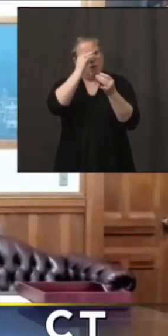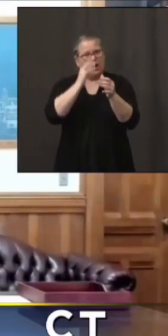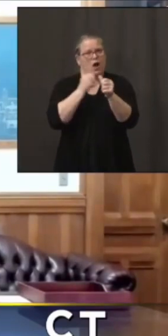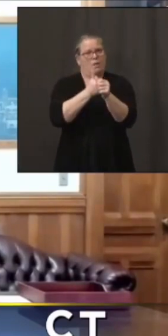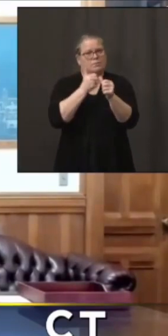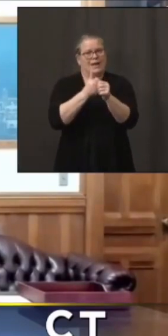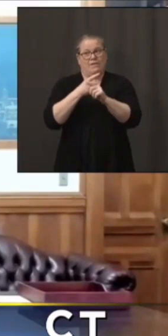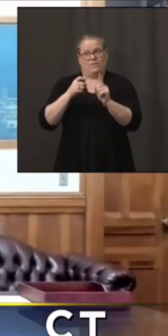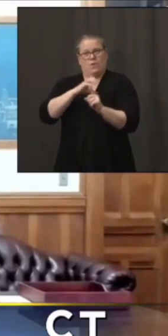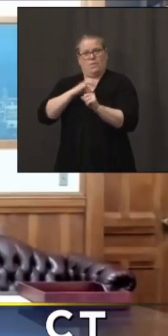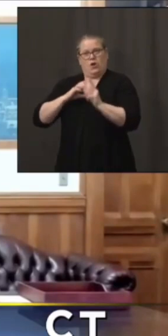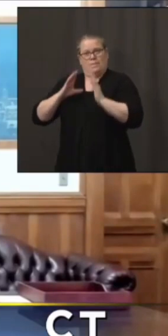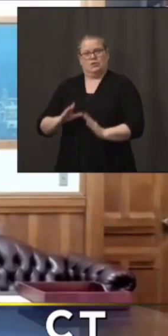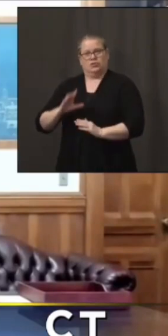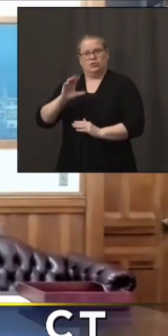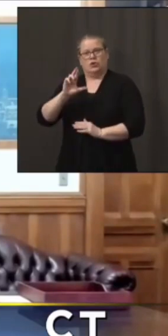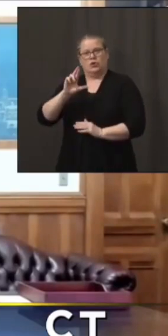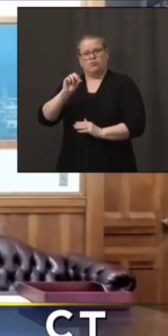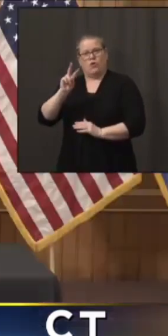all the way up to the inauguration.